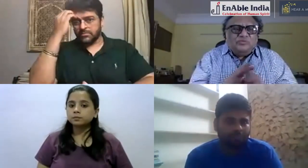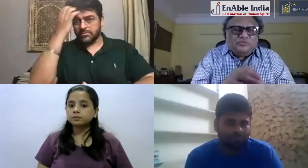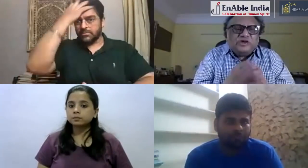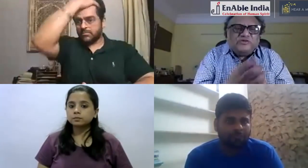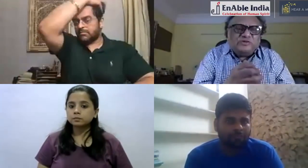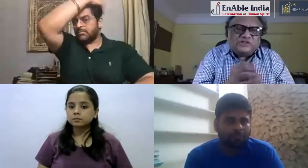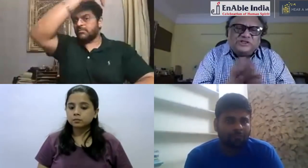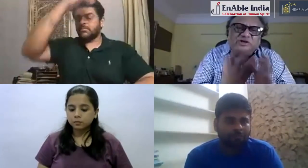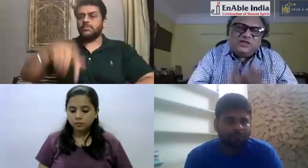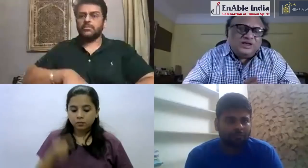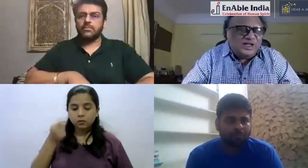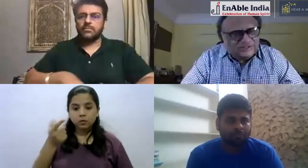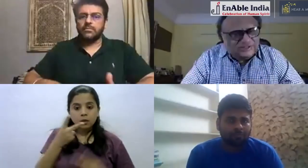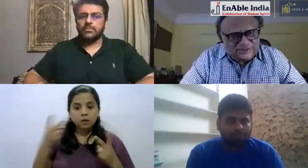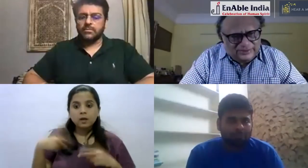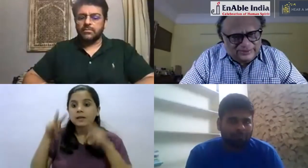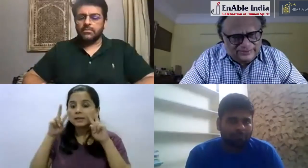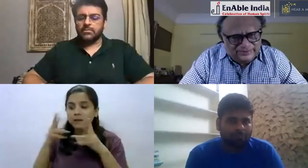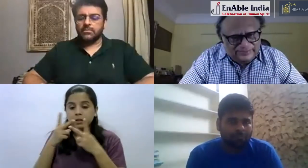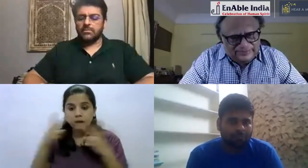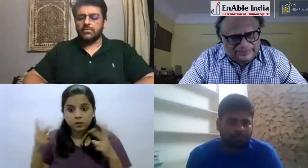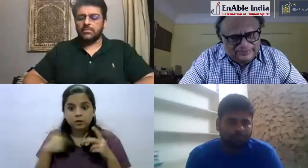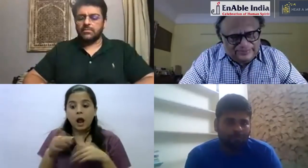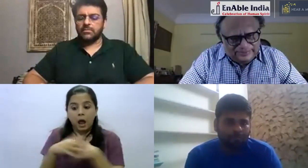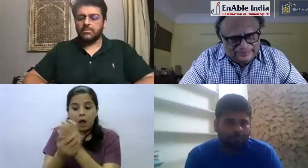and frequent washing of the hands.